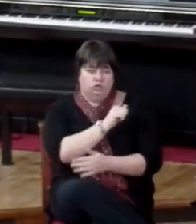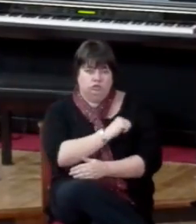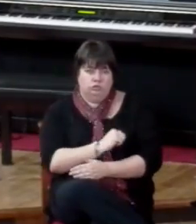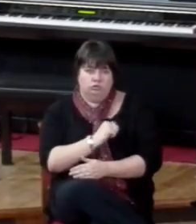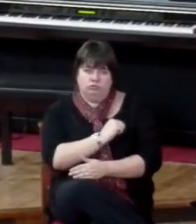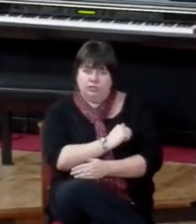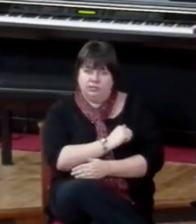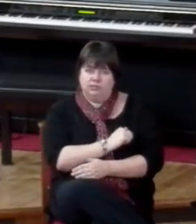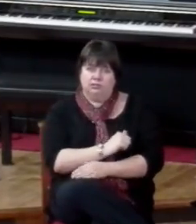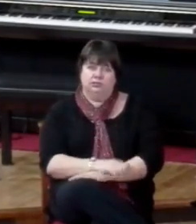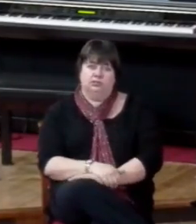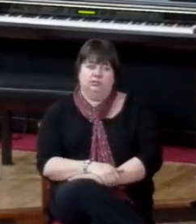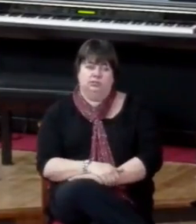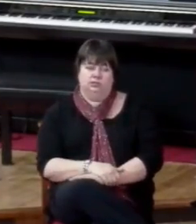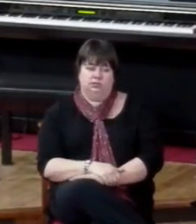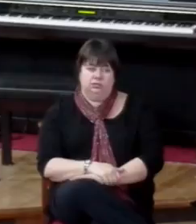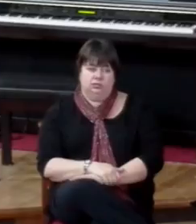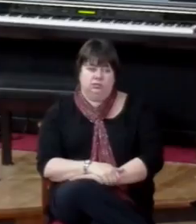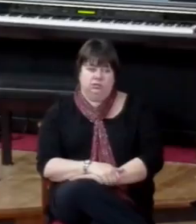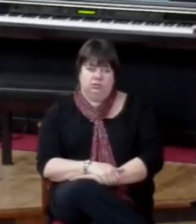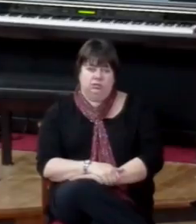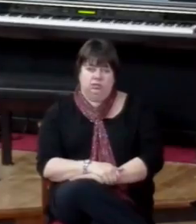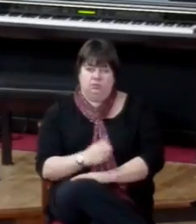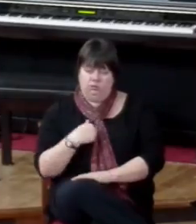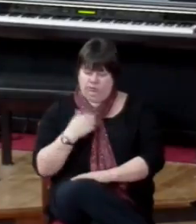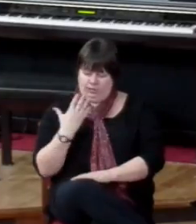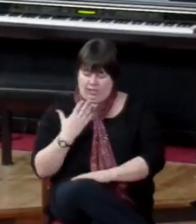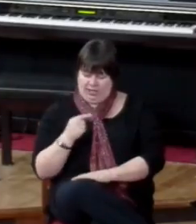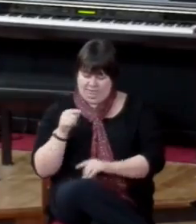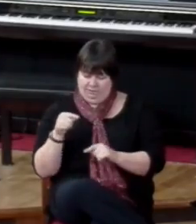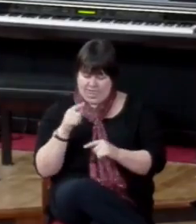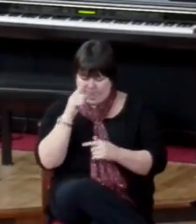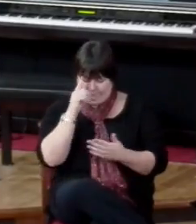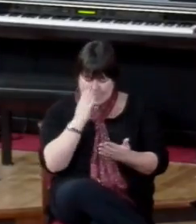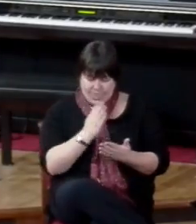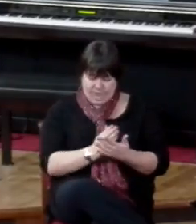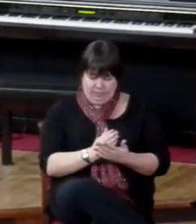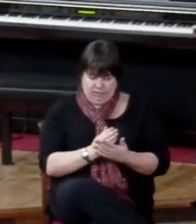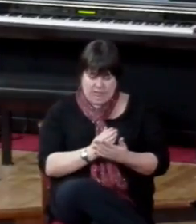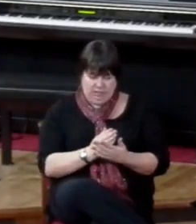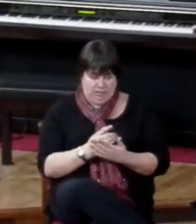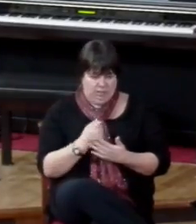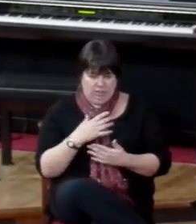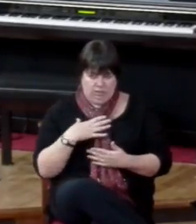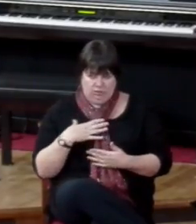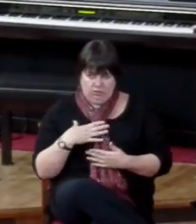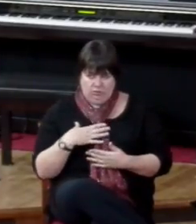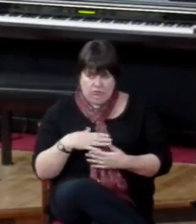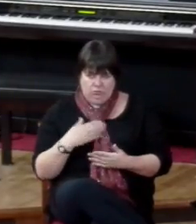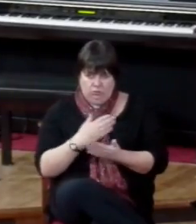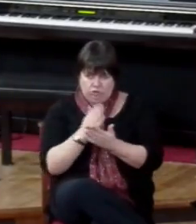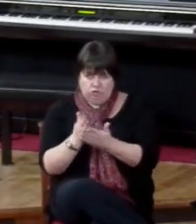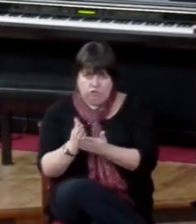faith than we who claim to have that faith are willing to share.